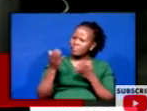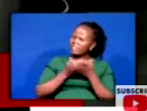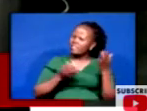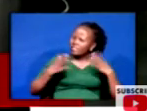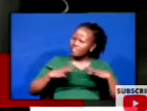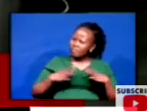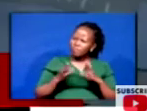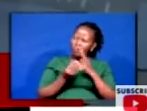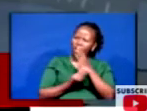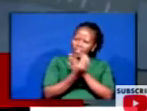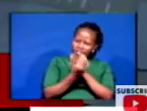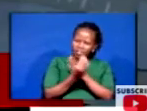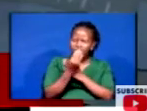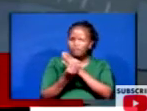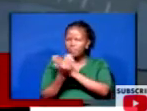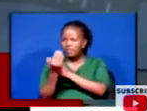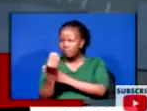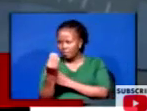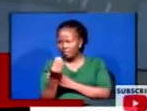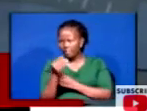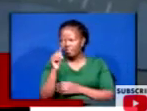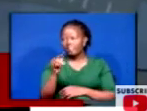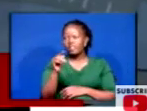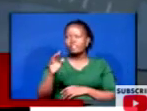That particular committee looks at such things.